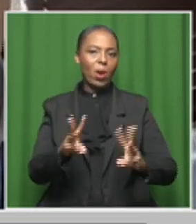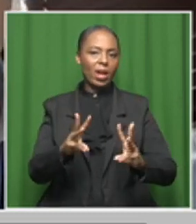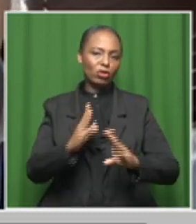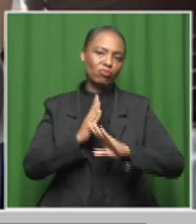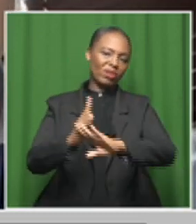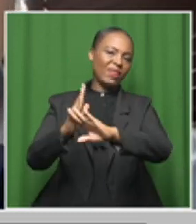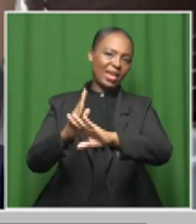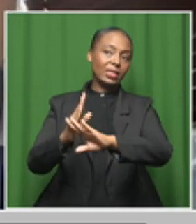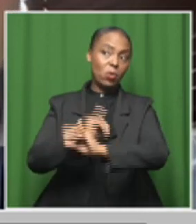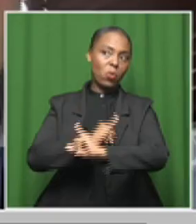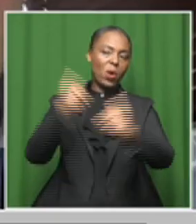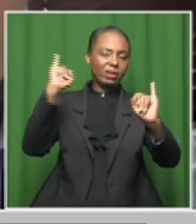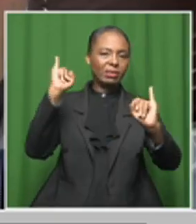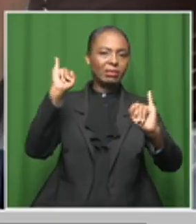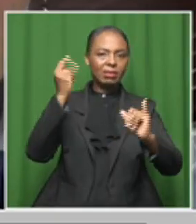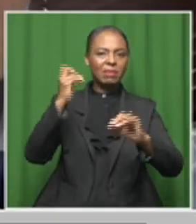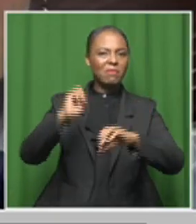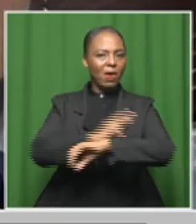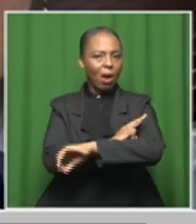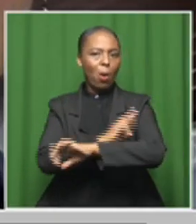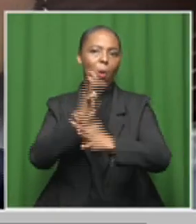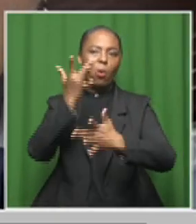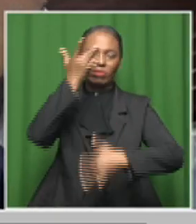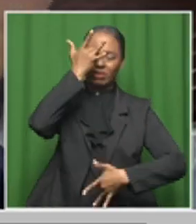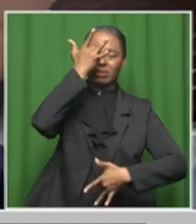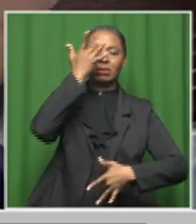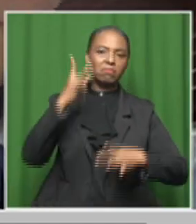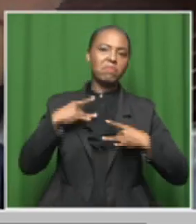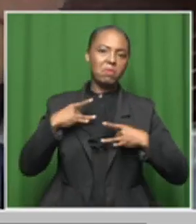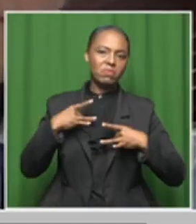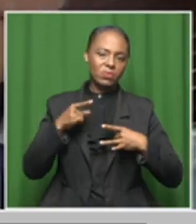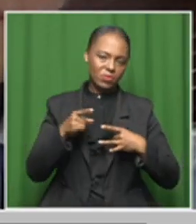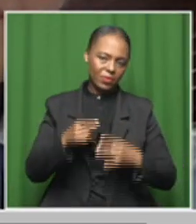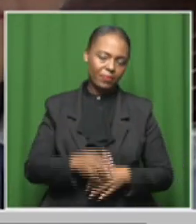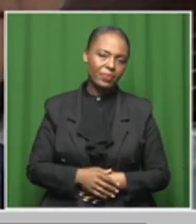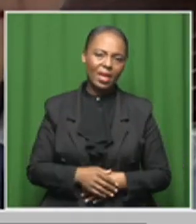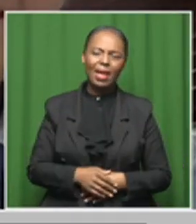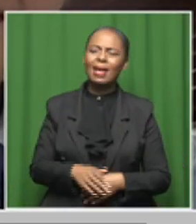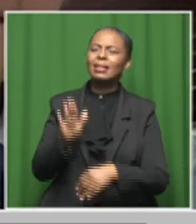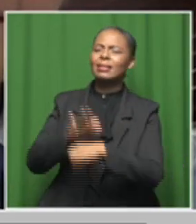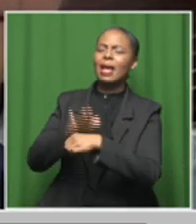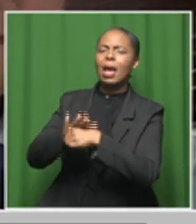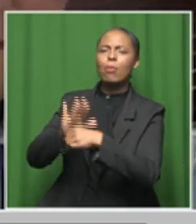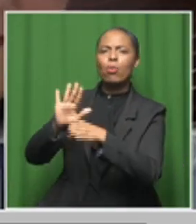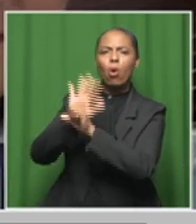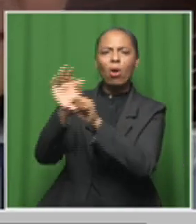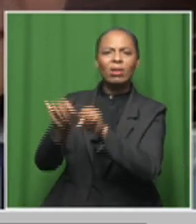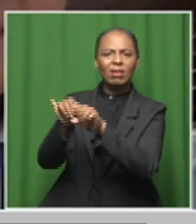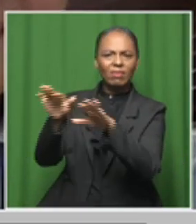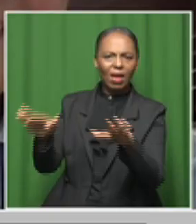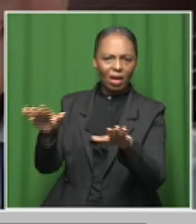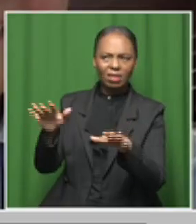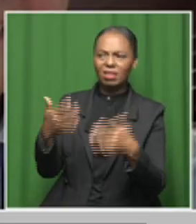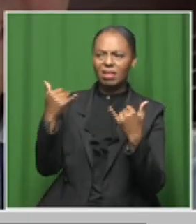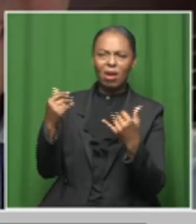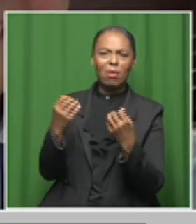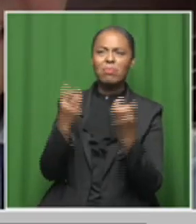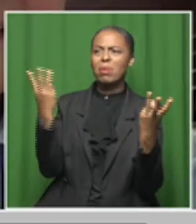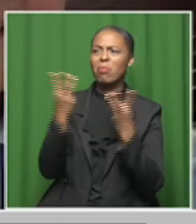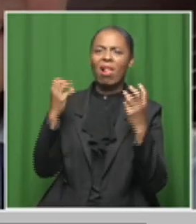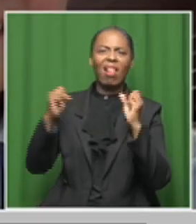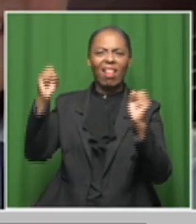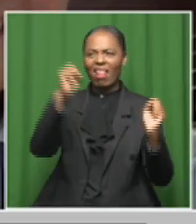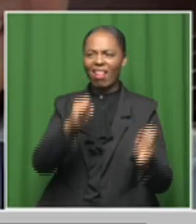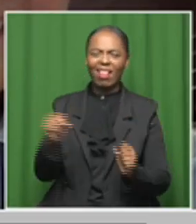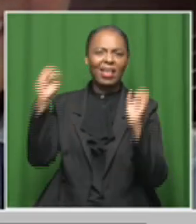disease for those at risk. So finally, Prof, I have to ask you this. COVID. You know, we don't even talk about it anymore. I mean, it shut the world